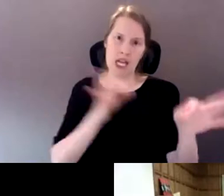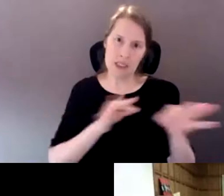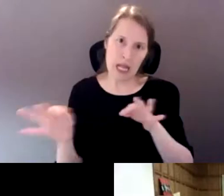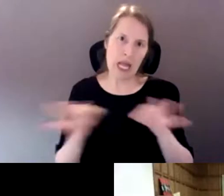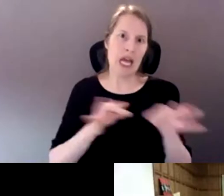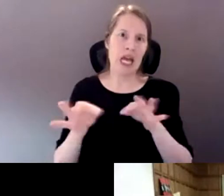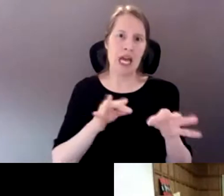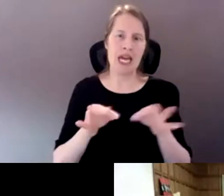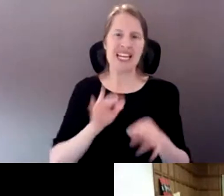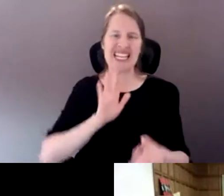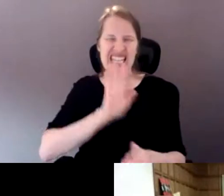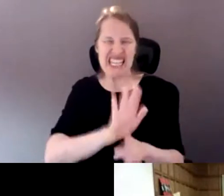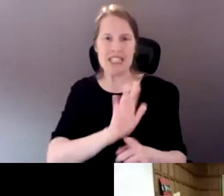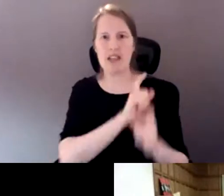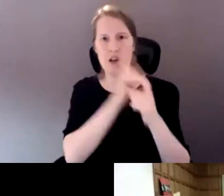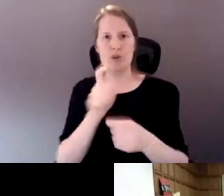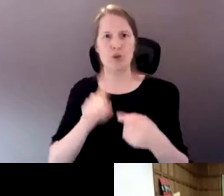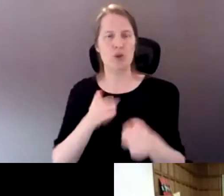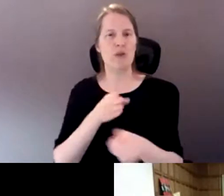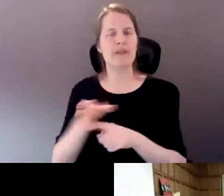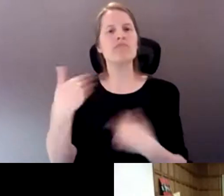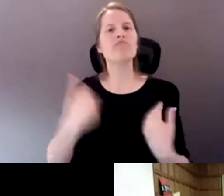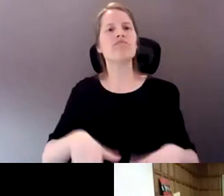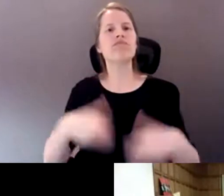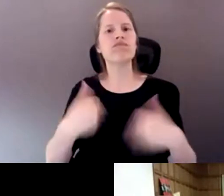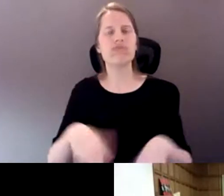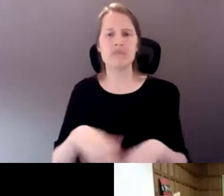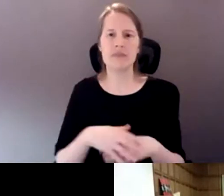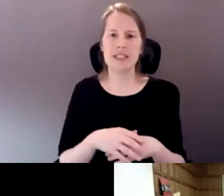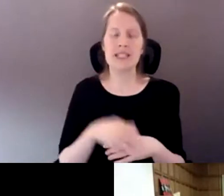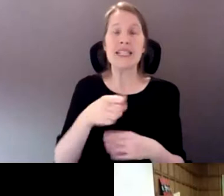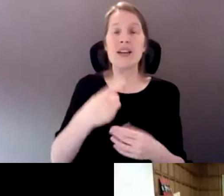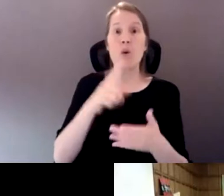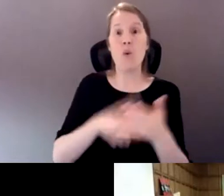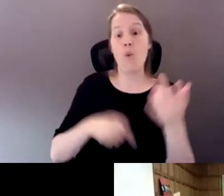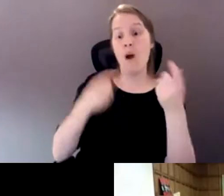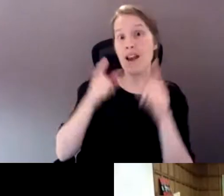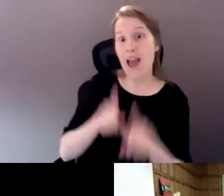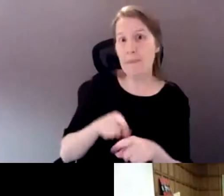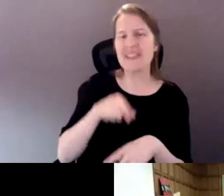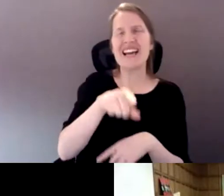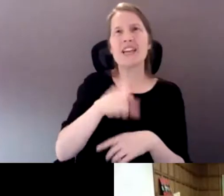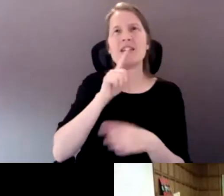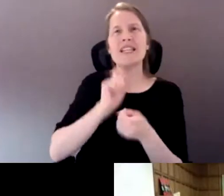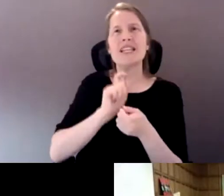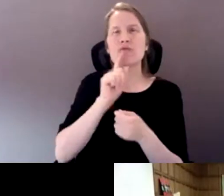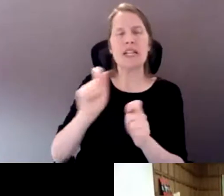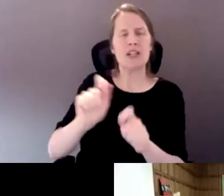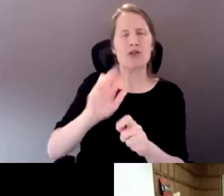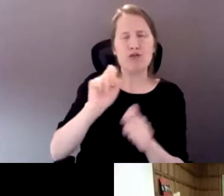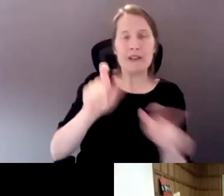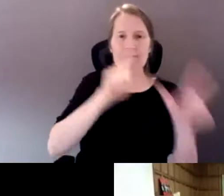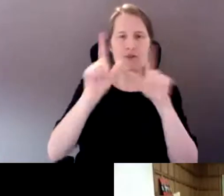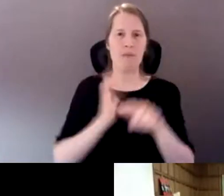of the scholar's contribution, rather than simply saying what happened, to say this scholar changed our view completely on what